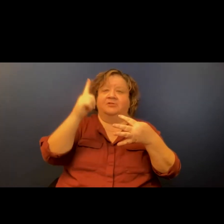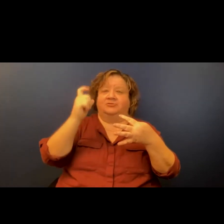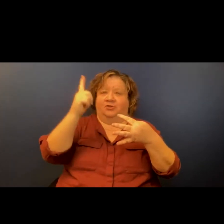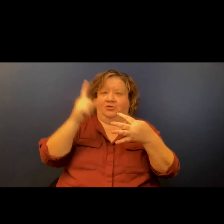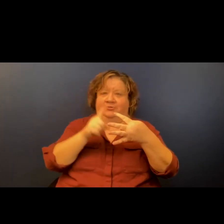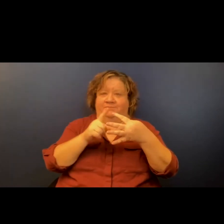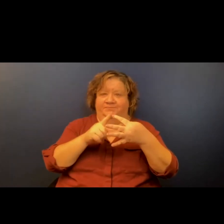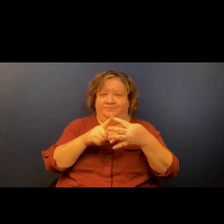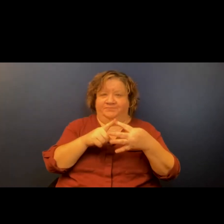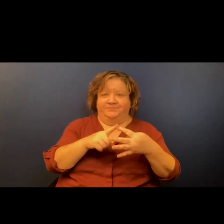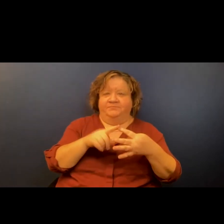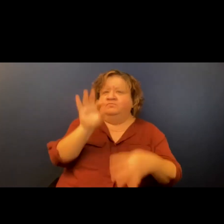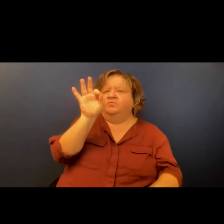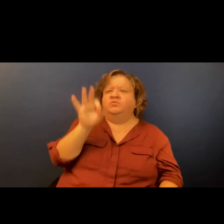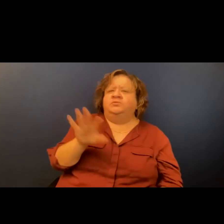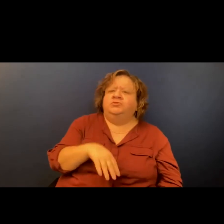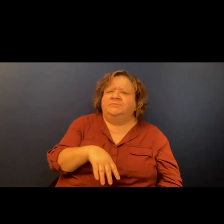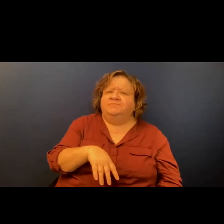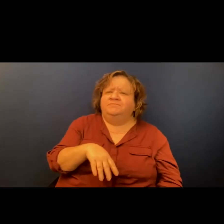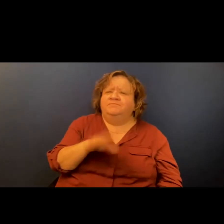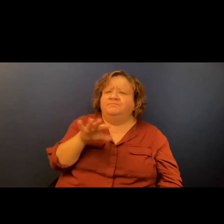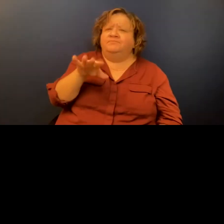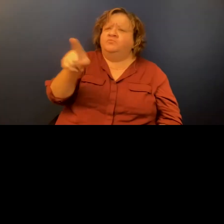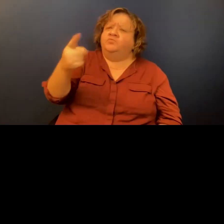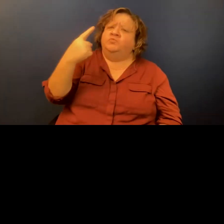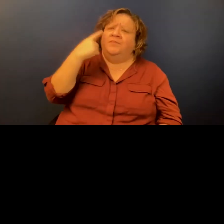having fun with culture is important?